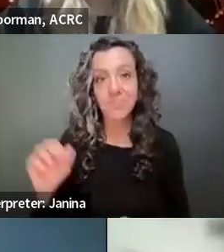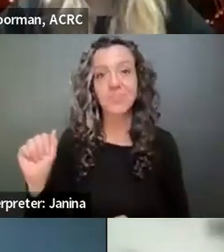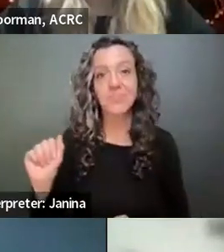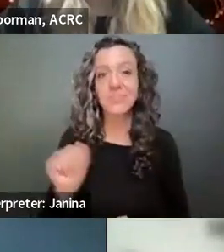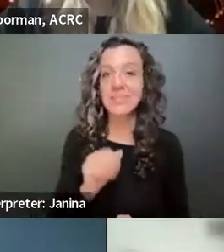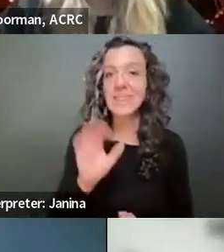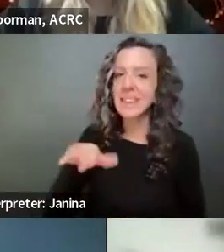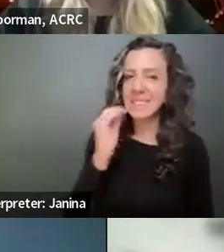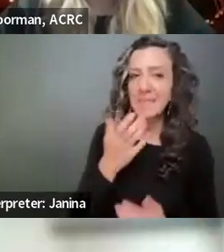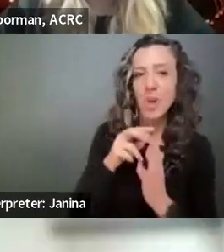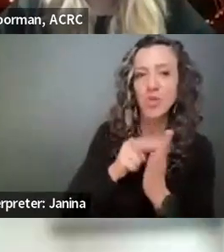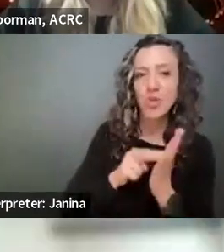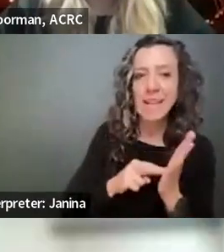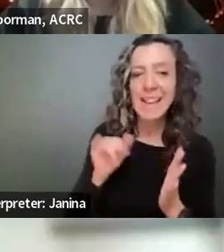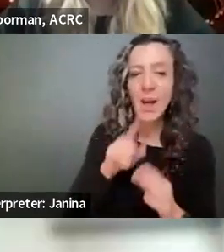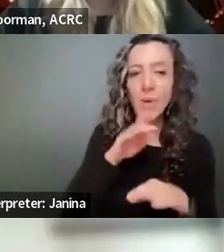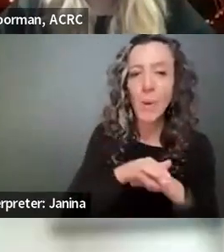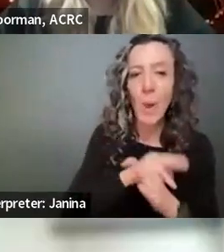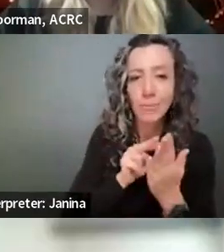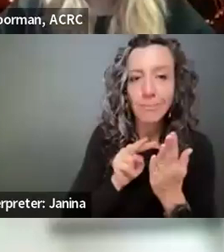us our first $20